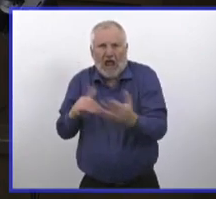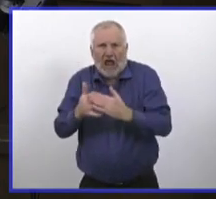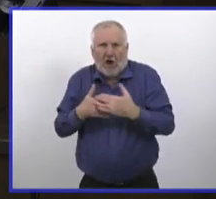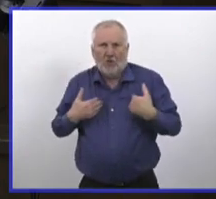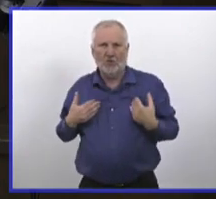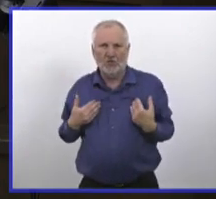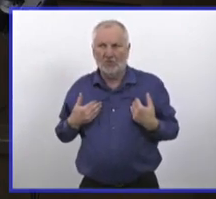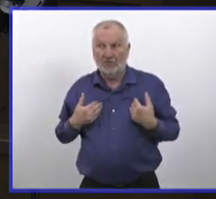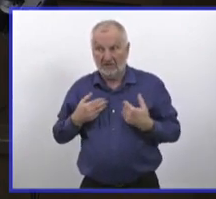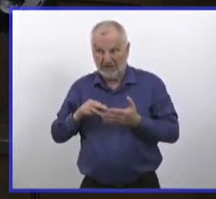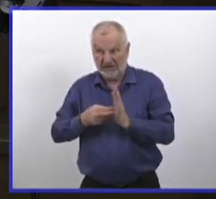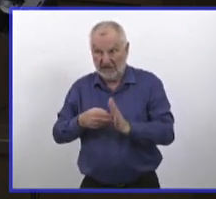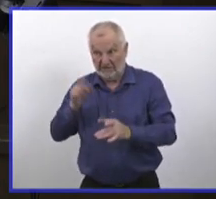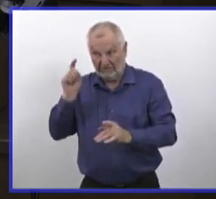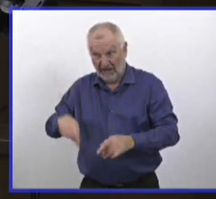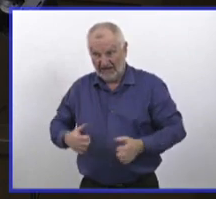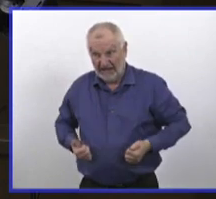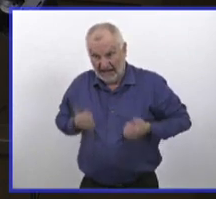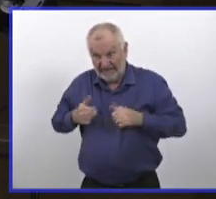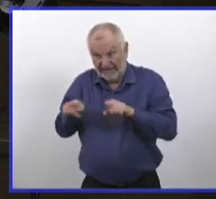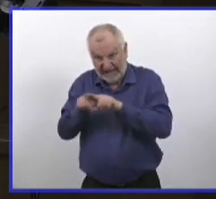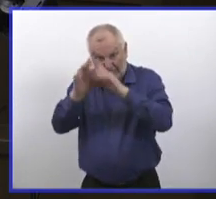of booking more than one appointment?